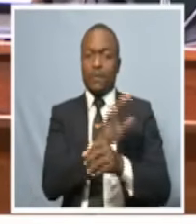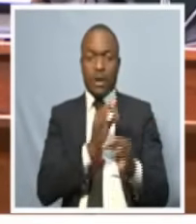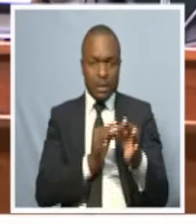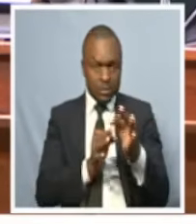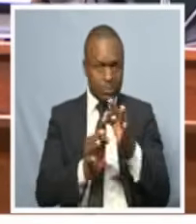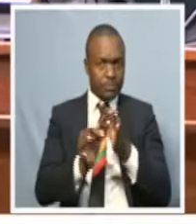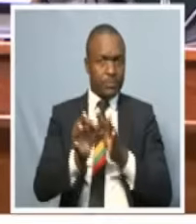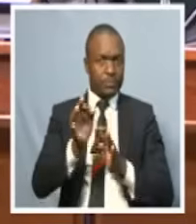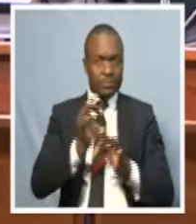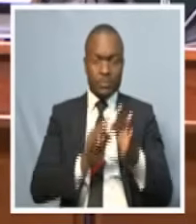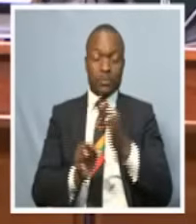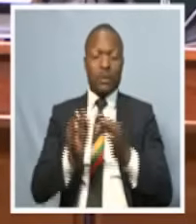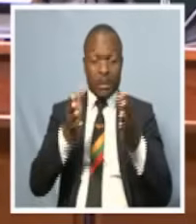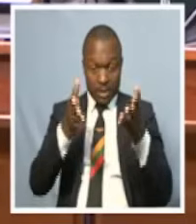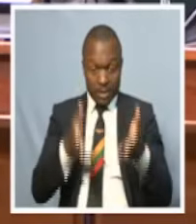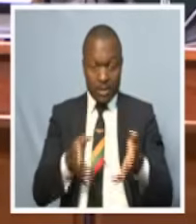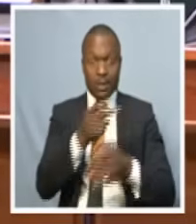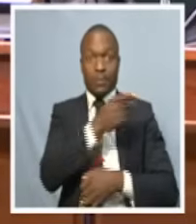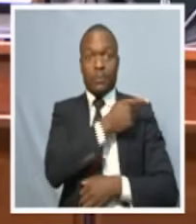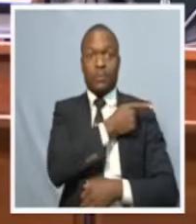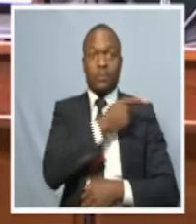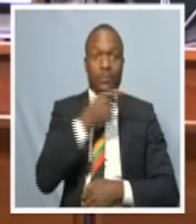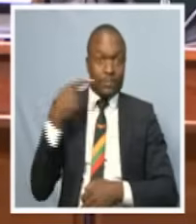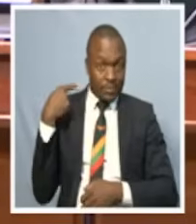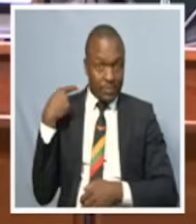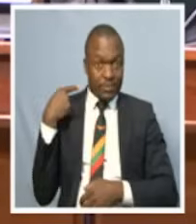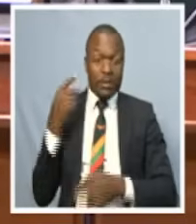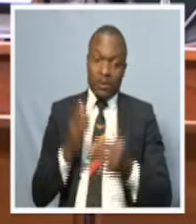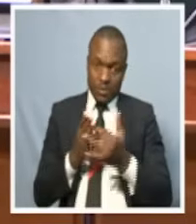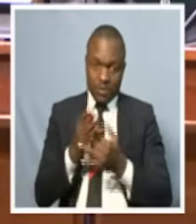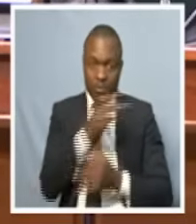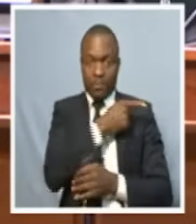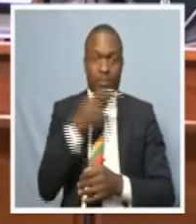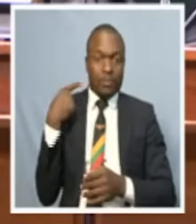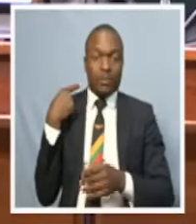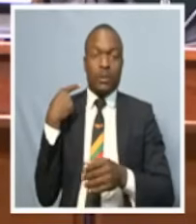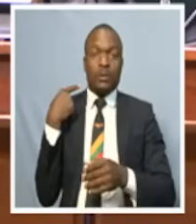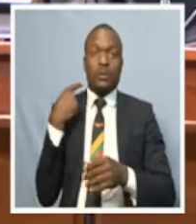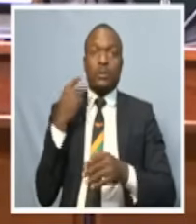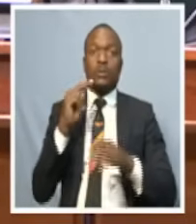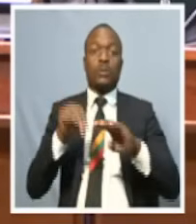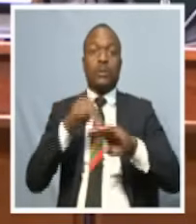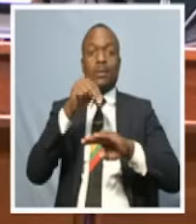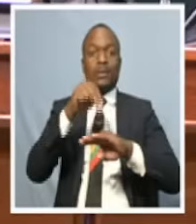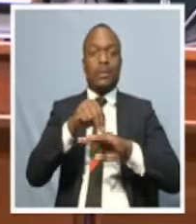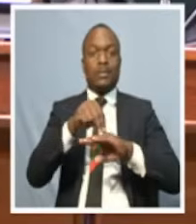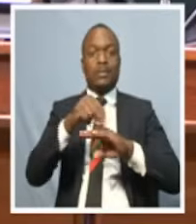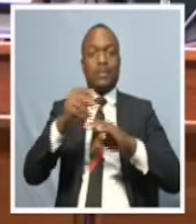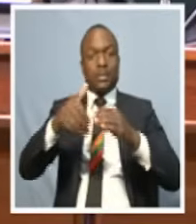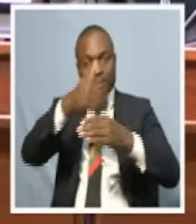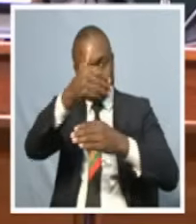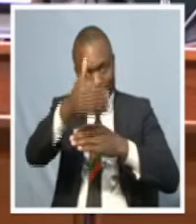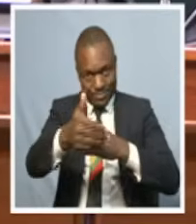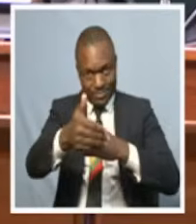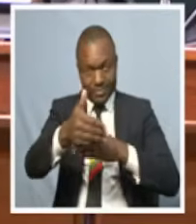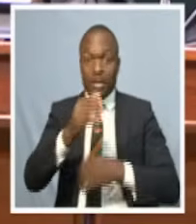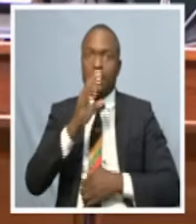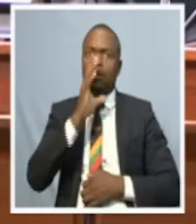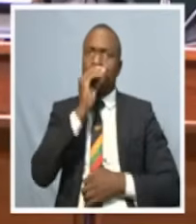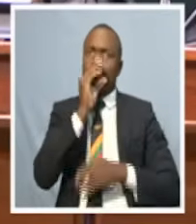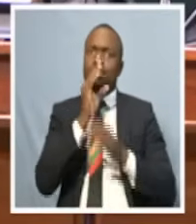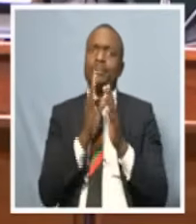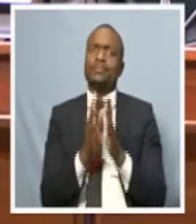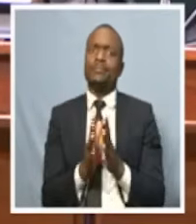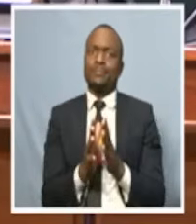clarification to this august House and through it to the nation at large. Madam